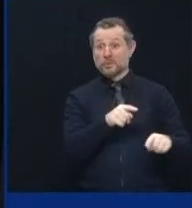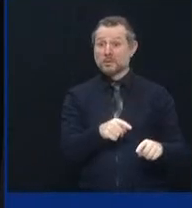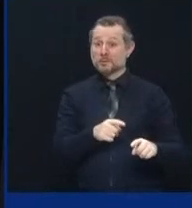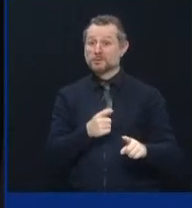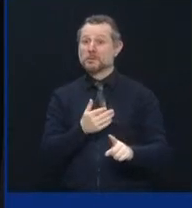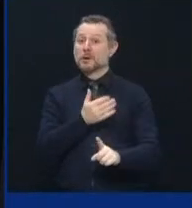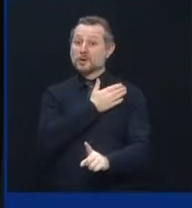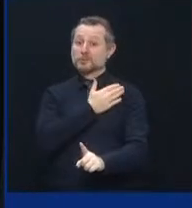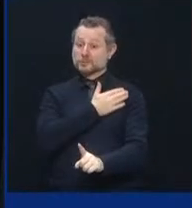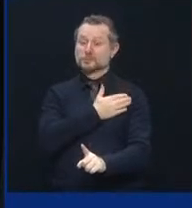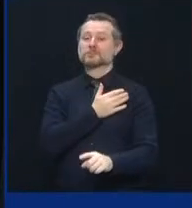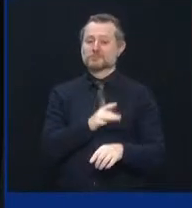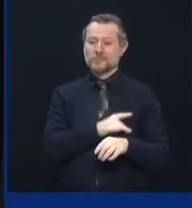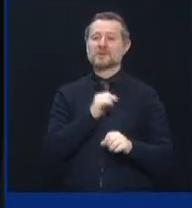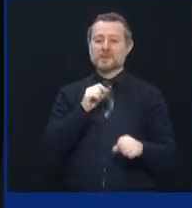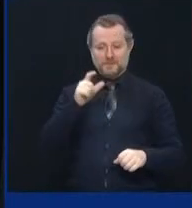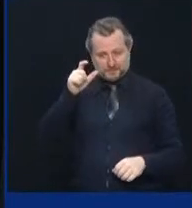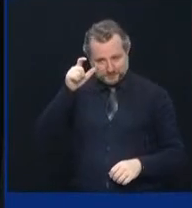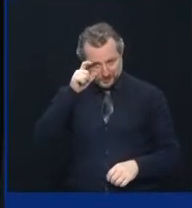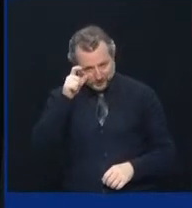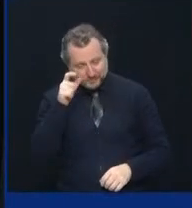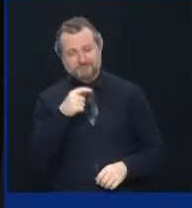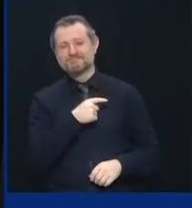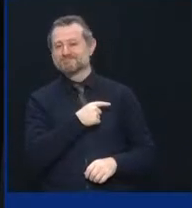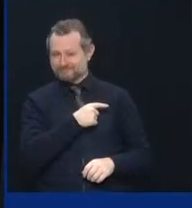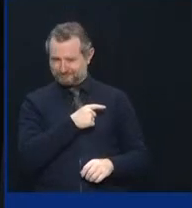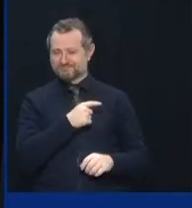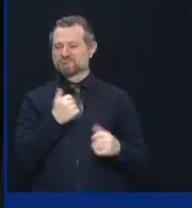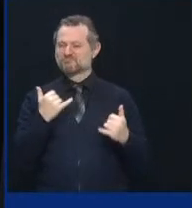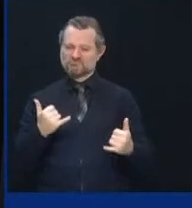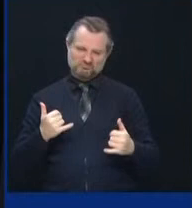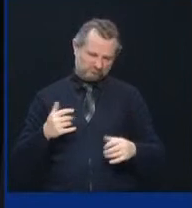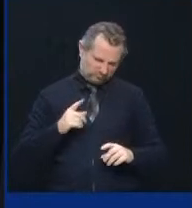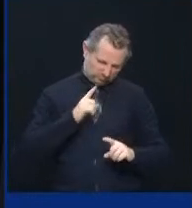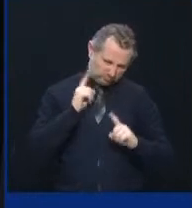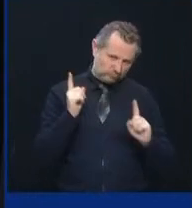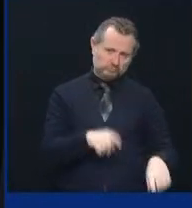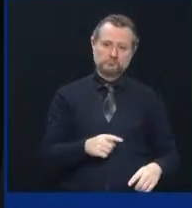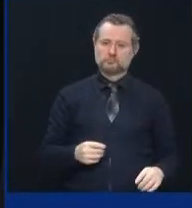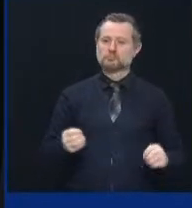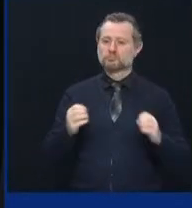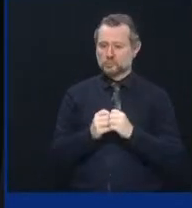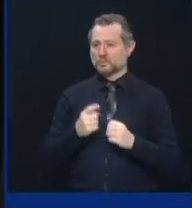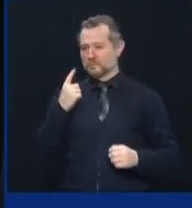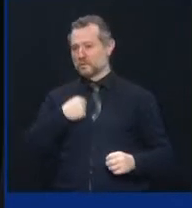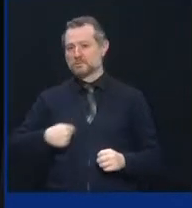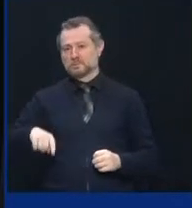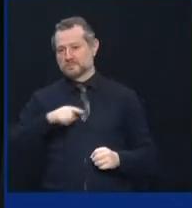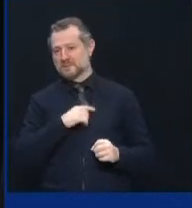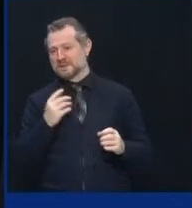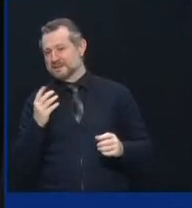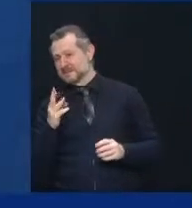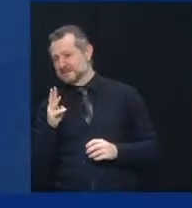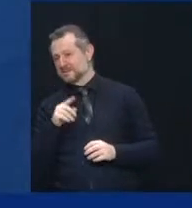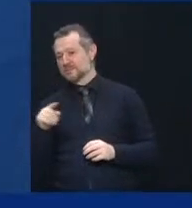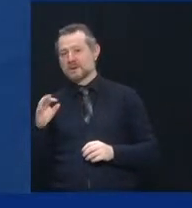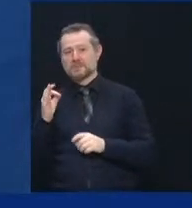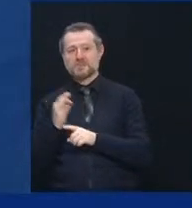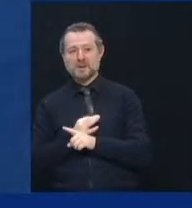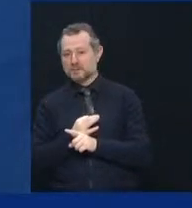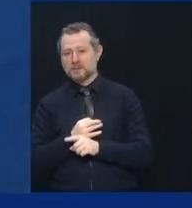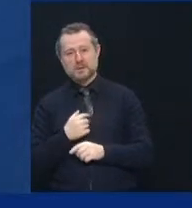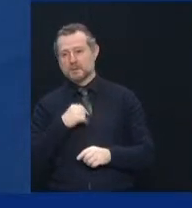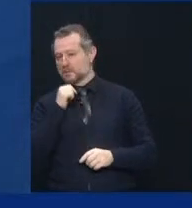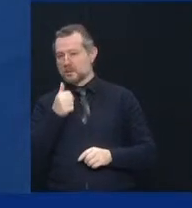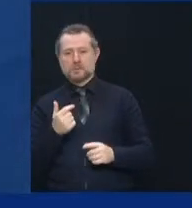where he is also. So we're looking at 6 to 9 months. I'm not going to wait 6 to 9 months, and we're not going to wait 6 to 9 months to start to reopen